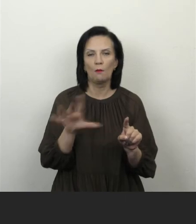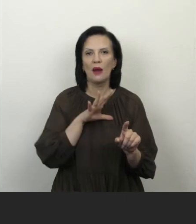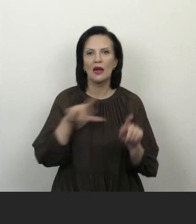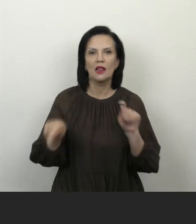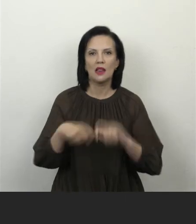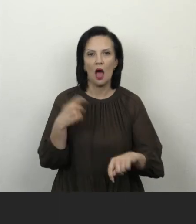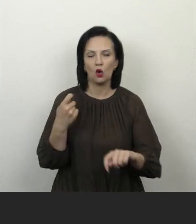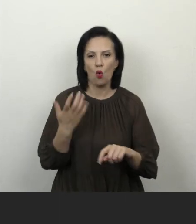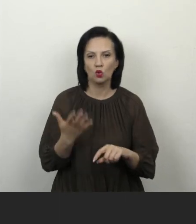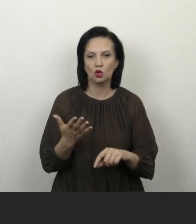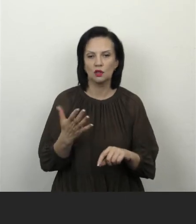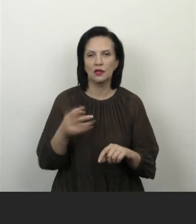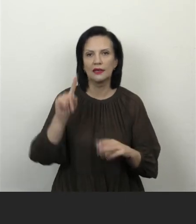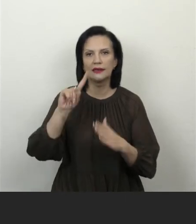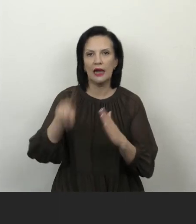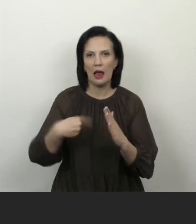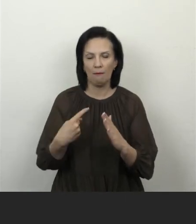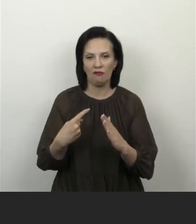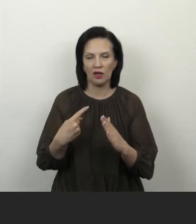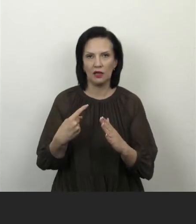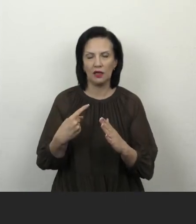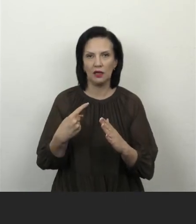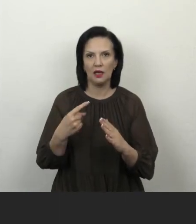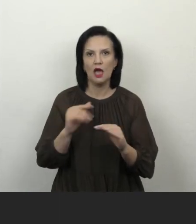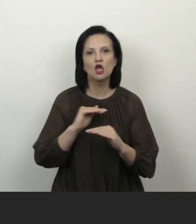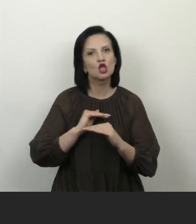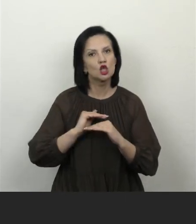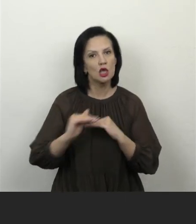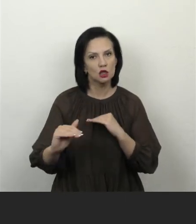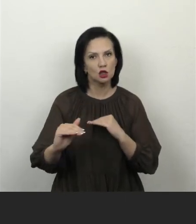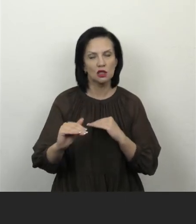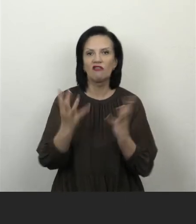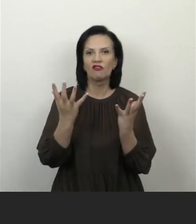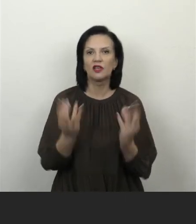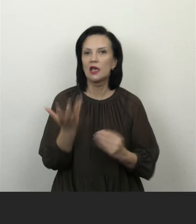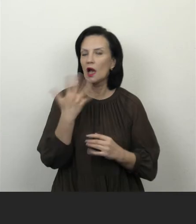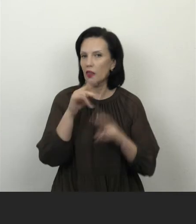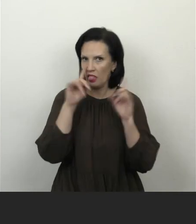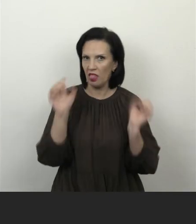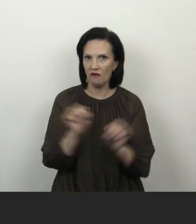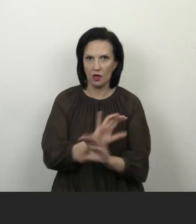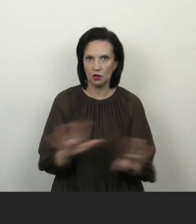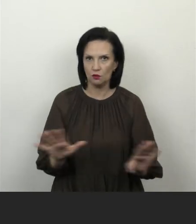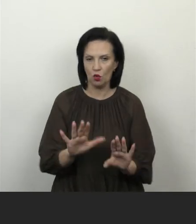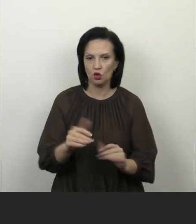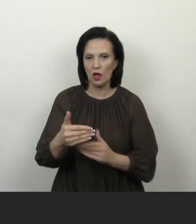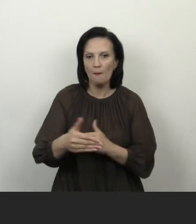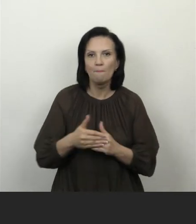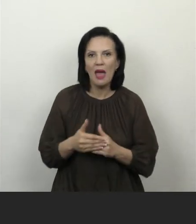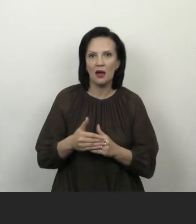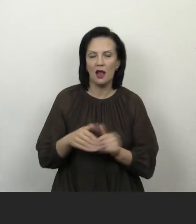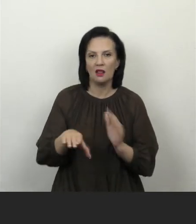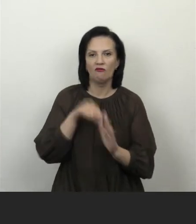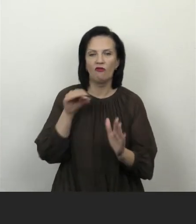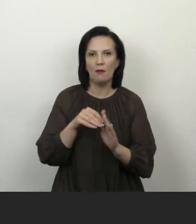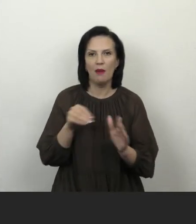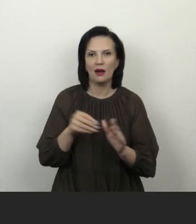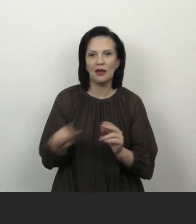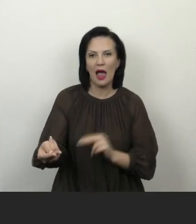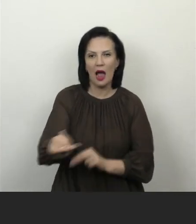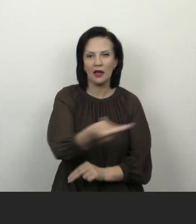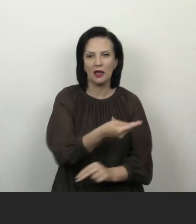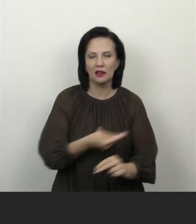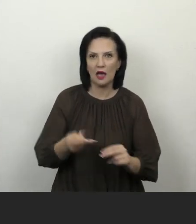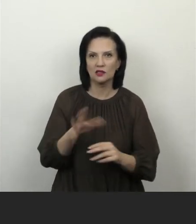the fact that there were violations of the day of silence. That's the day where